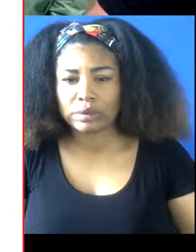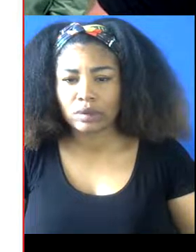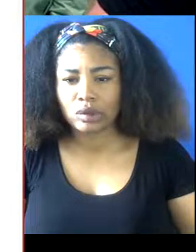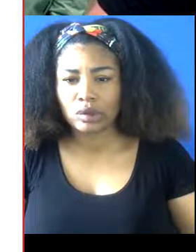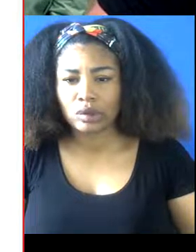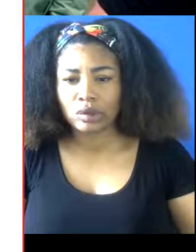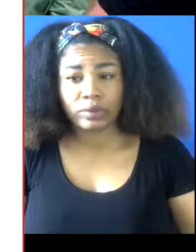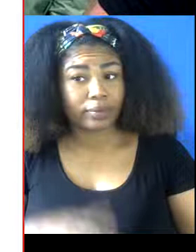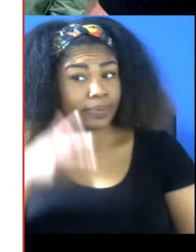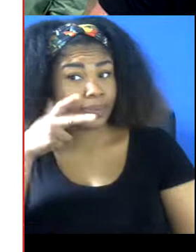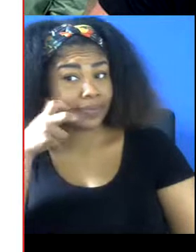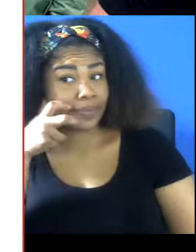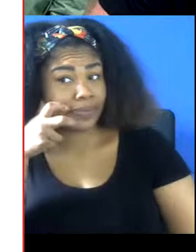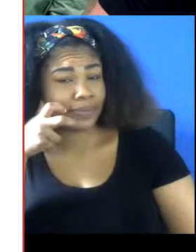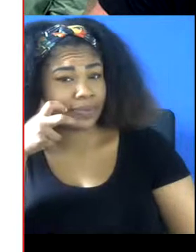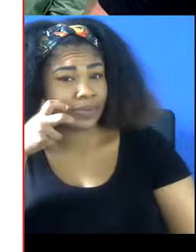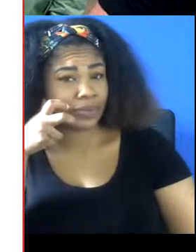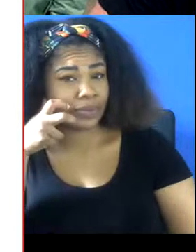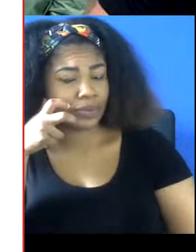Can you hear now?